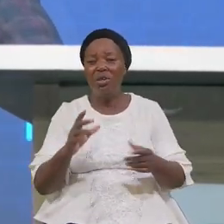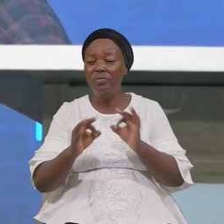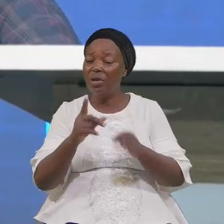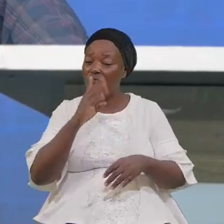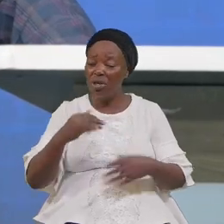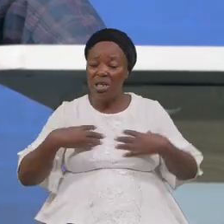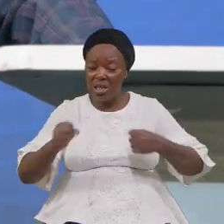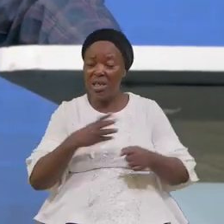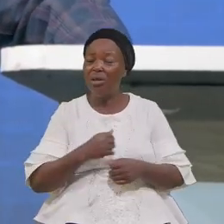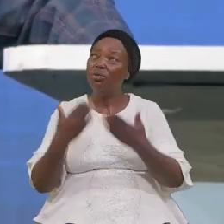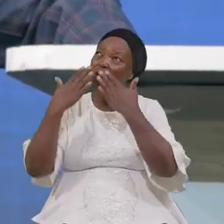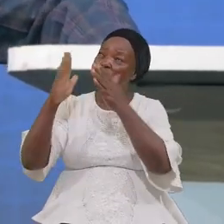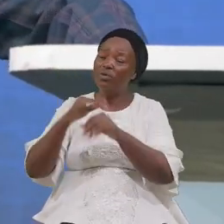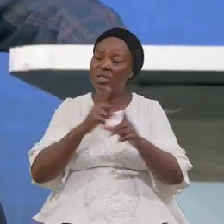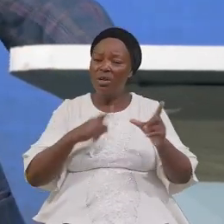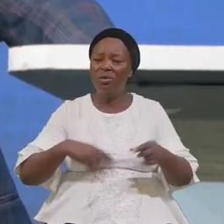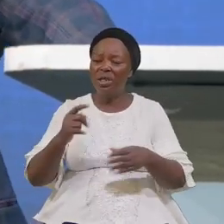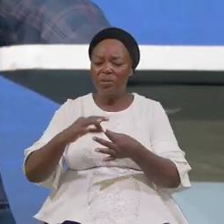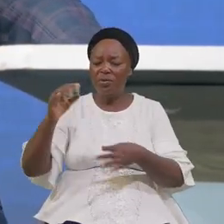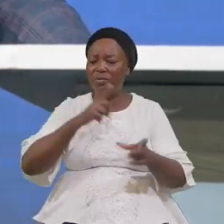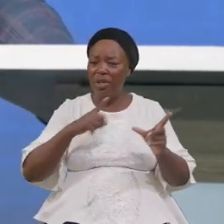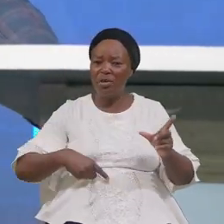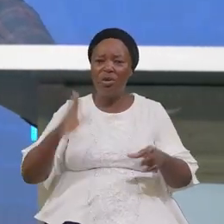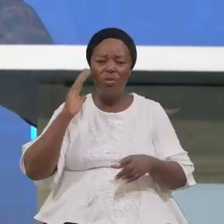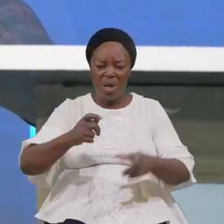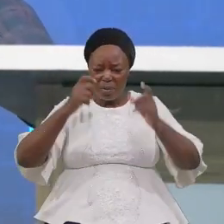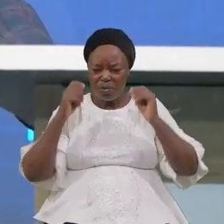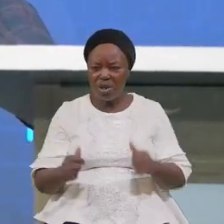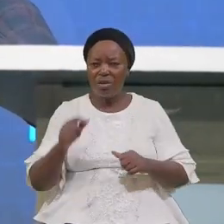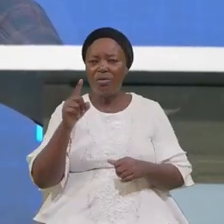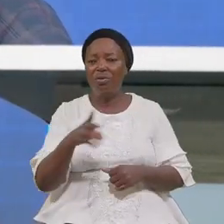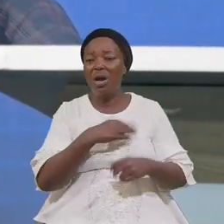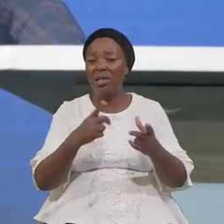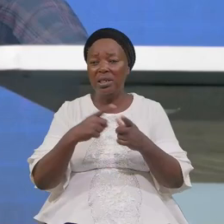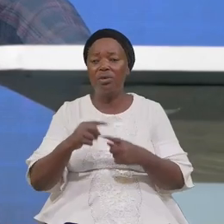Lord, the Spirit of the Lord will quicken you, and then